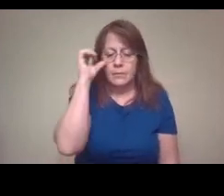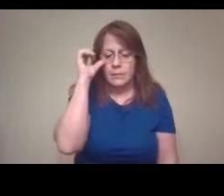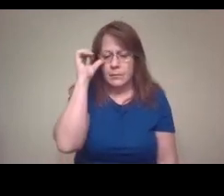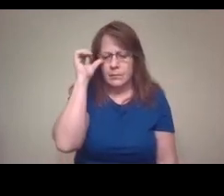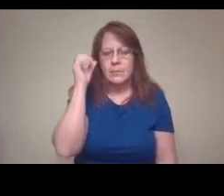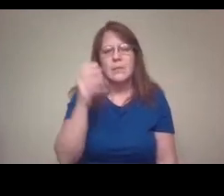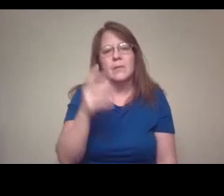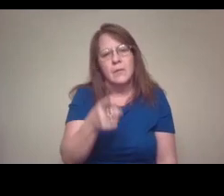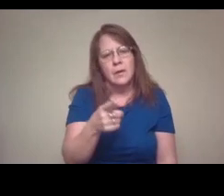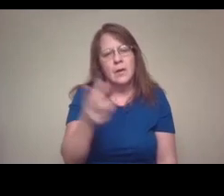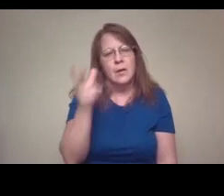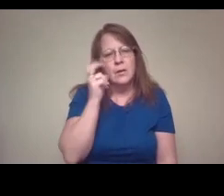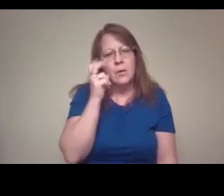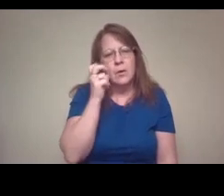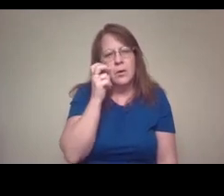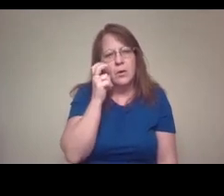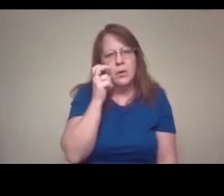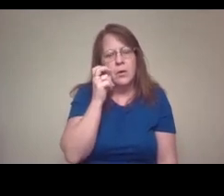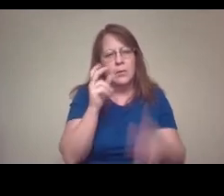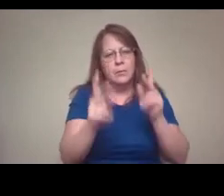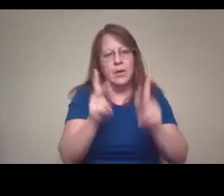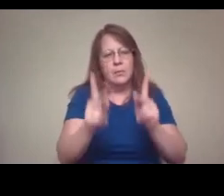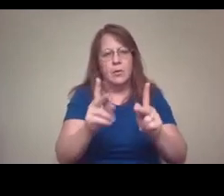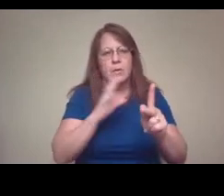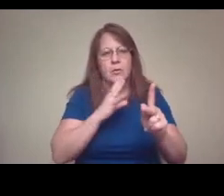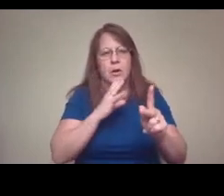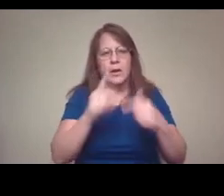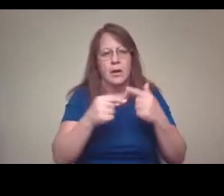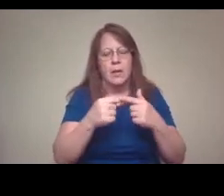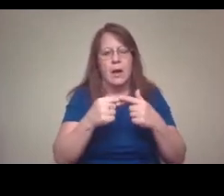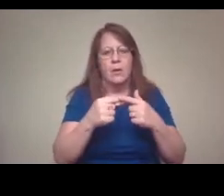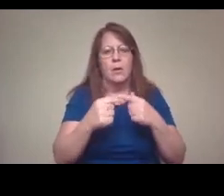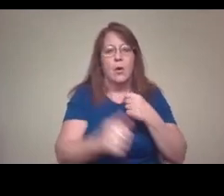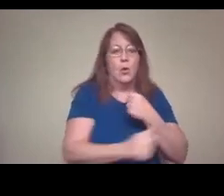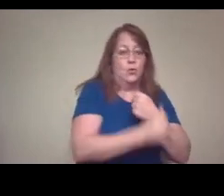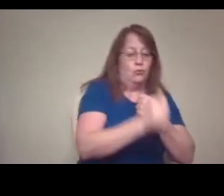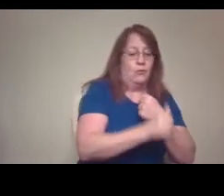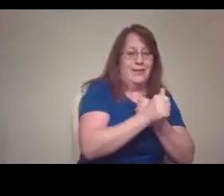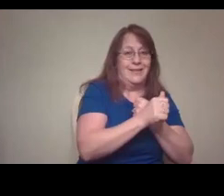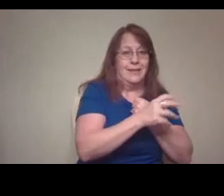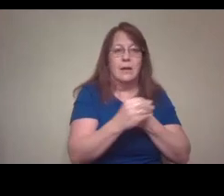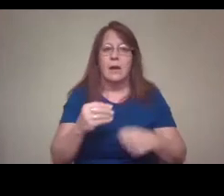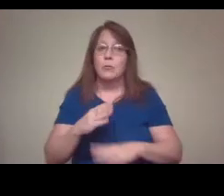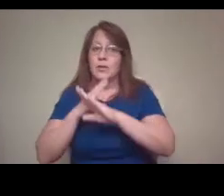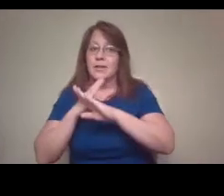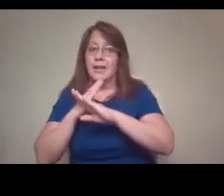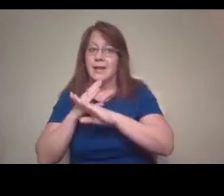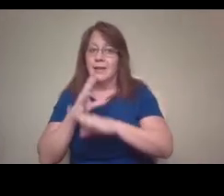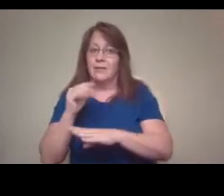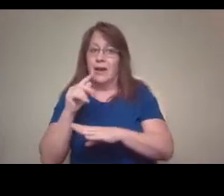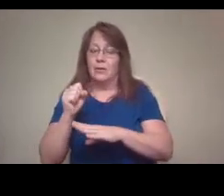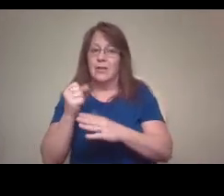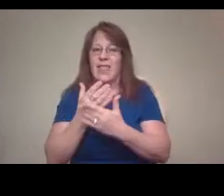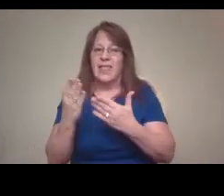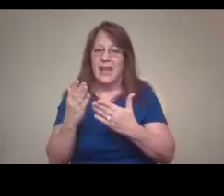You've heard previous speakers already talk about risk and protective factors, so the things that we can focus on to prevent suicide